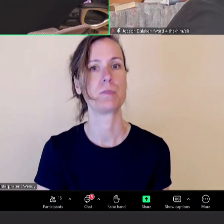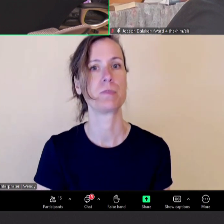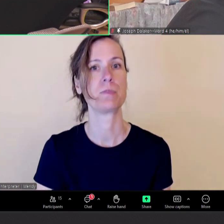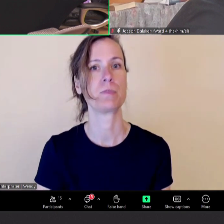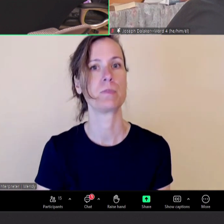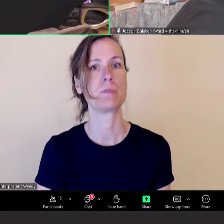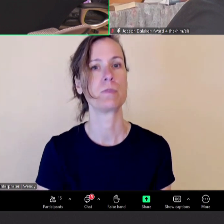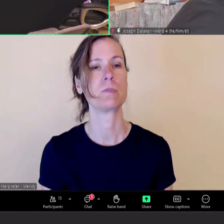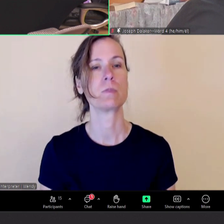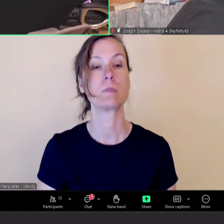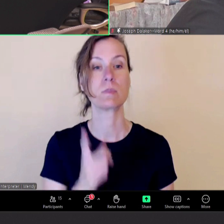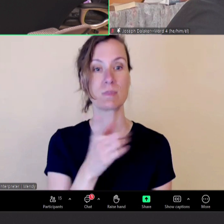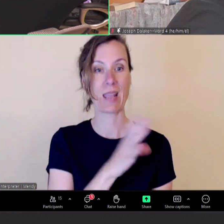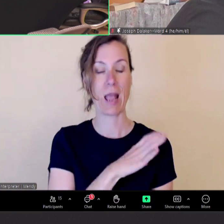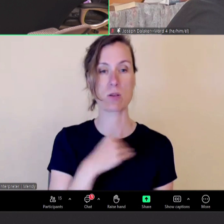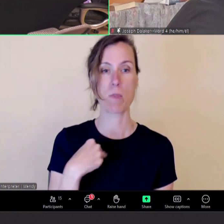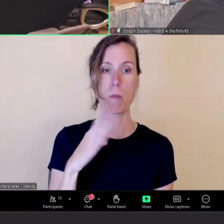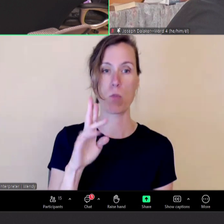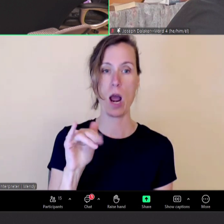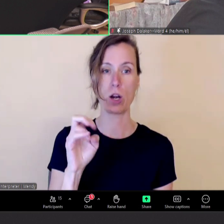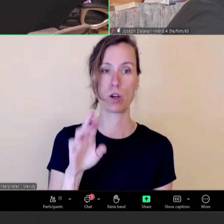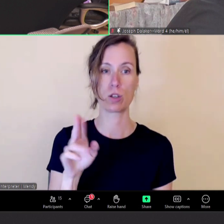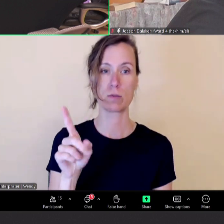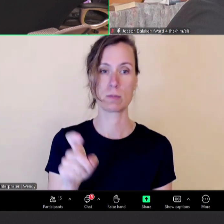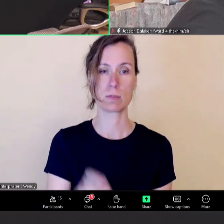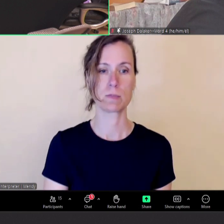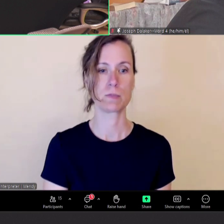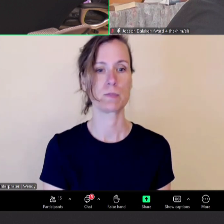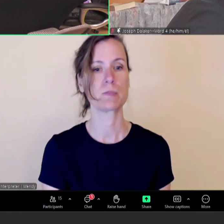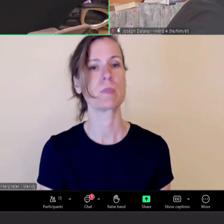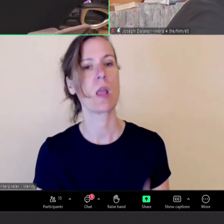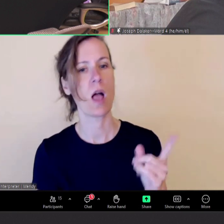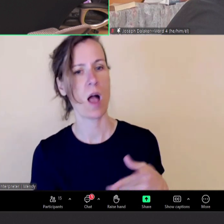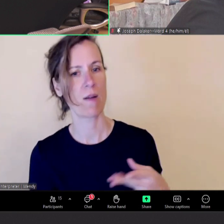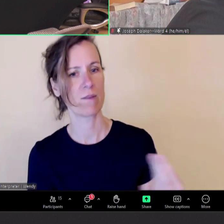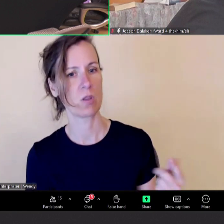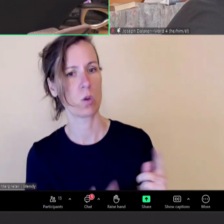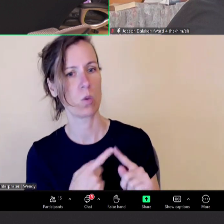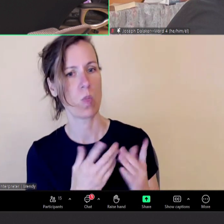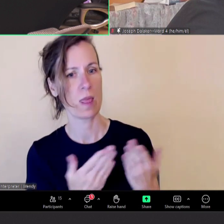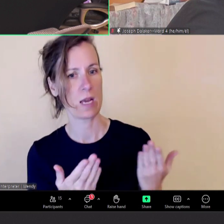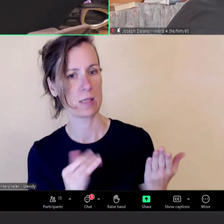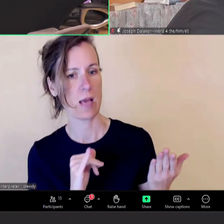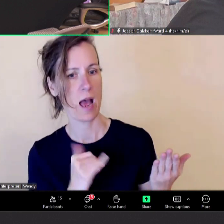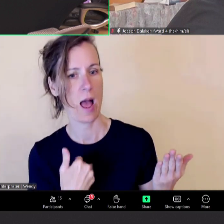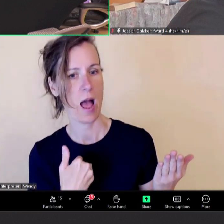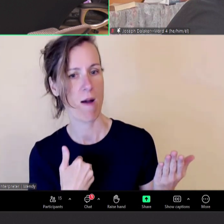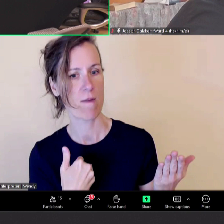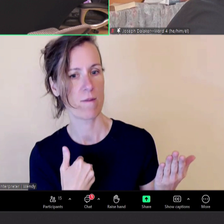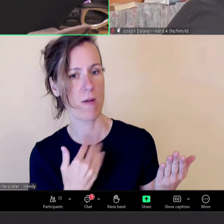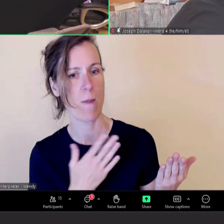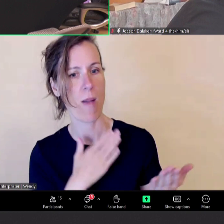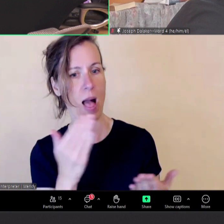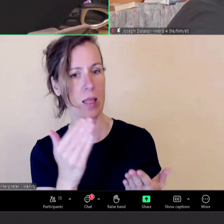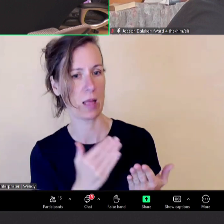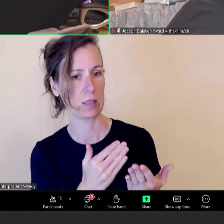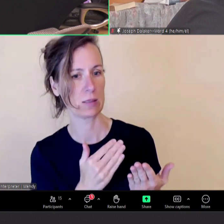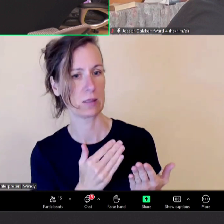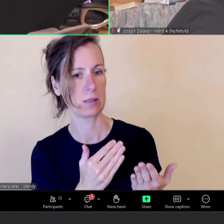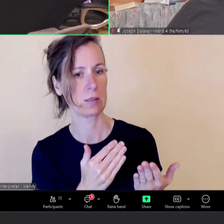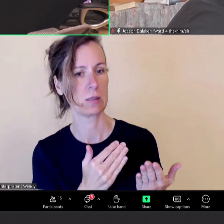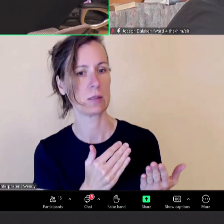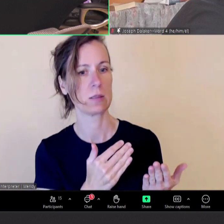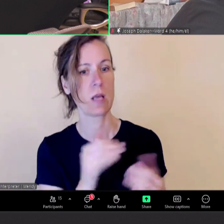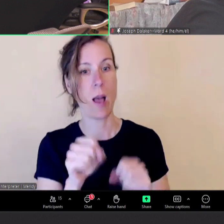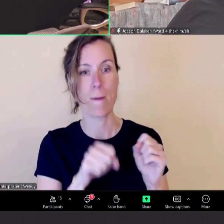Councilmember Bynum. A few things I have on my running list. Bike trails. I